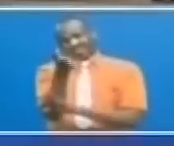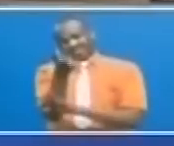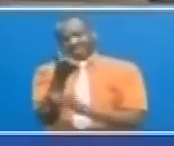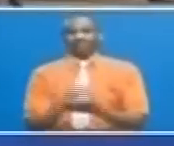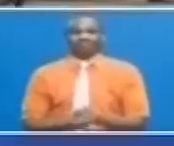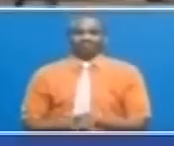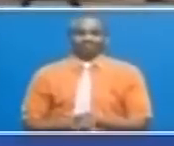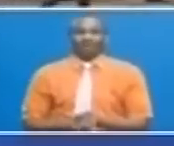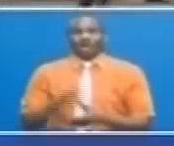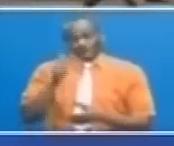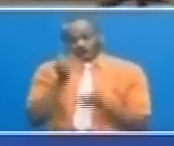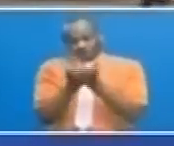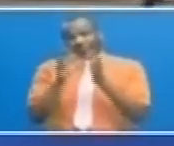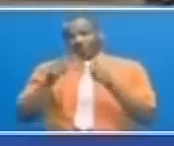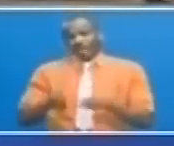vessel.